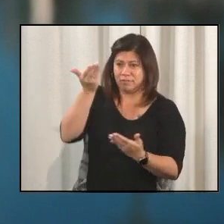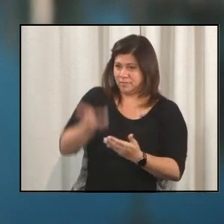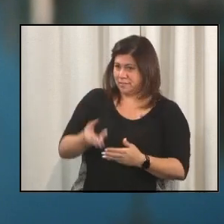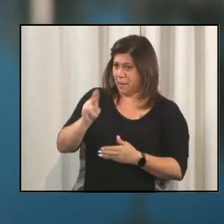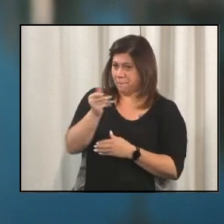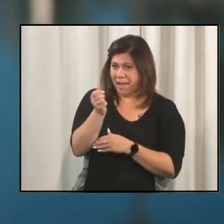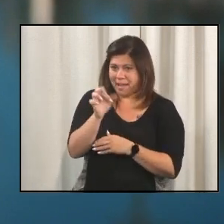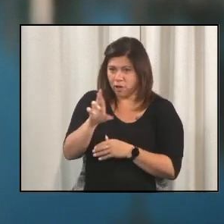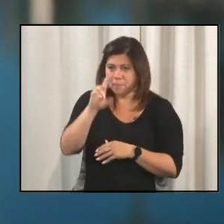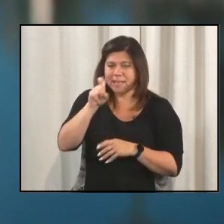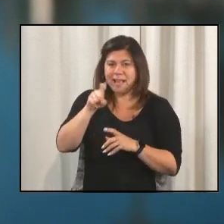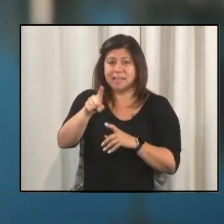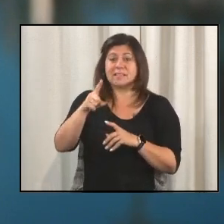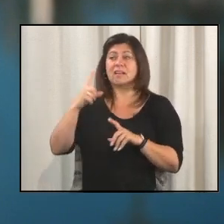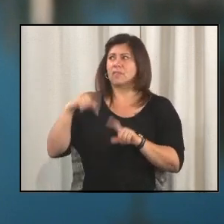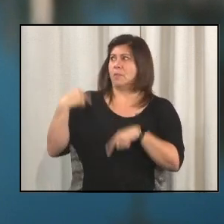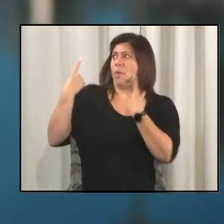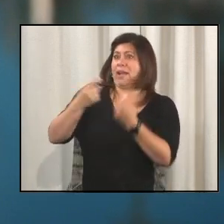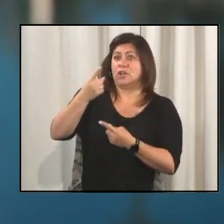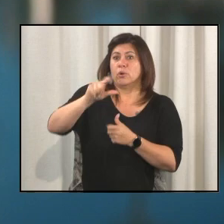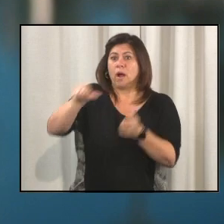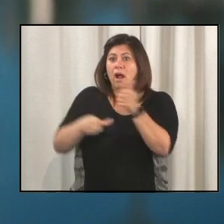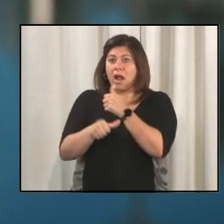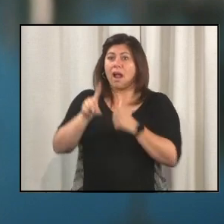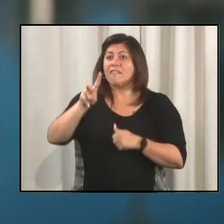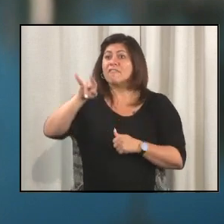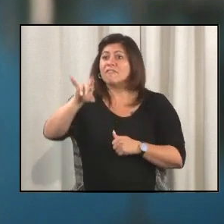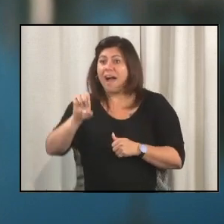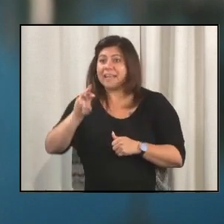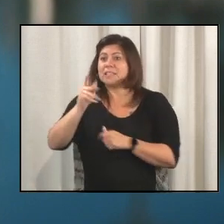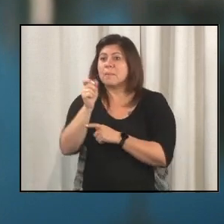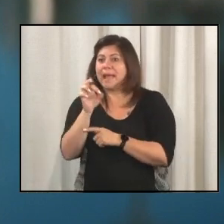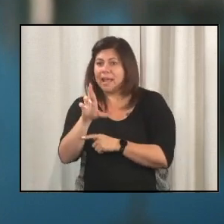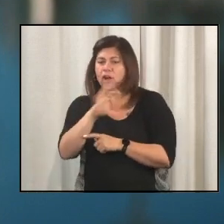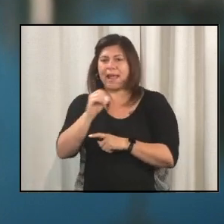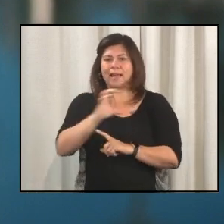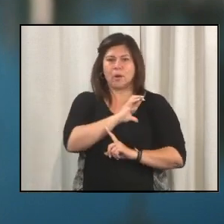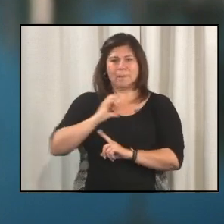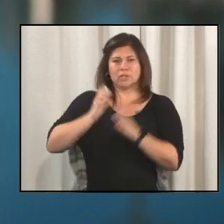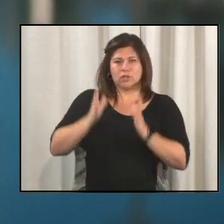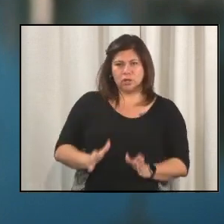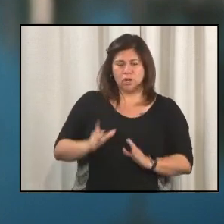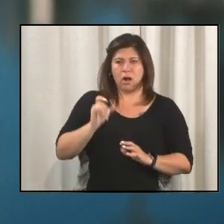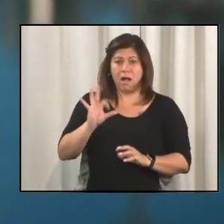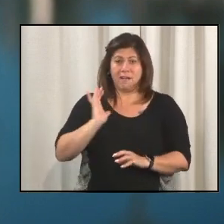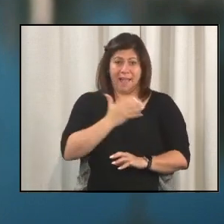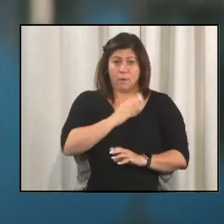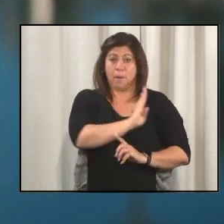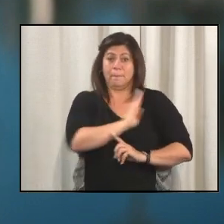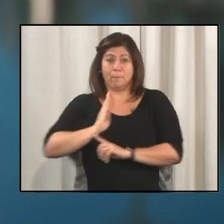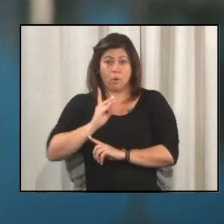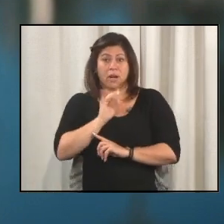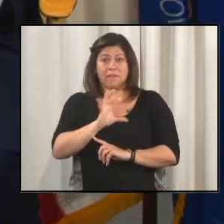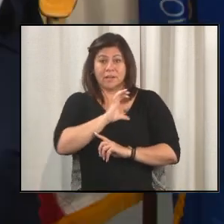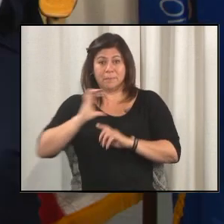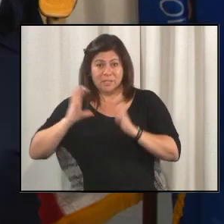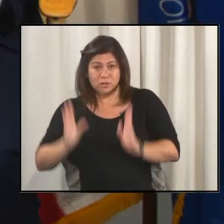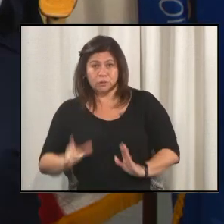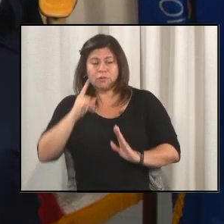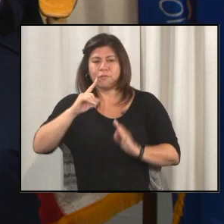you were vice mayor and served as commissioner of our Board of Commissioners for the Housing